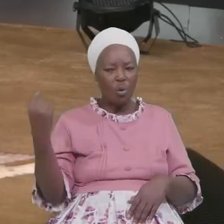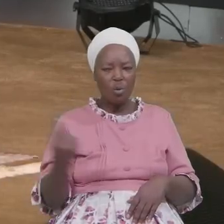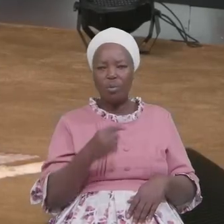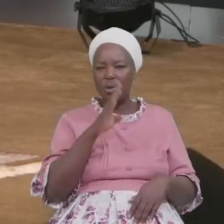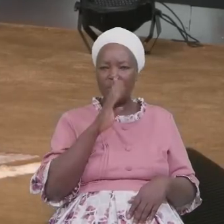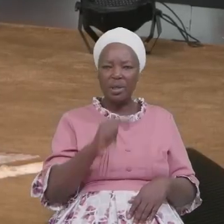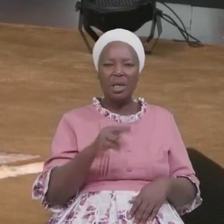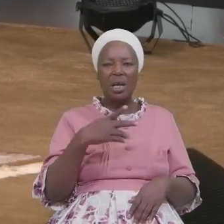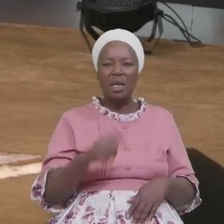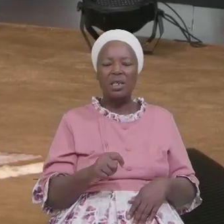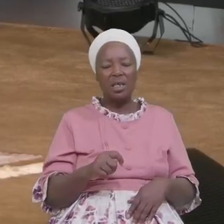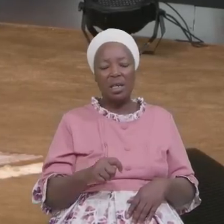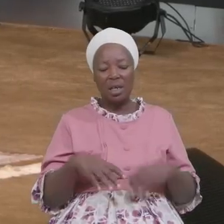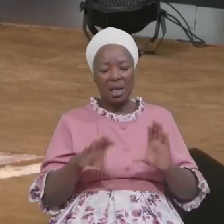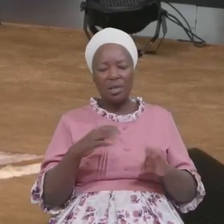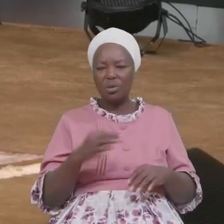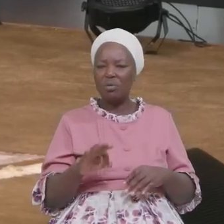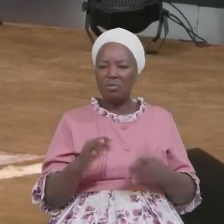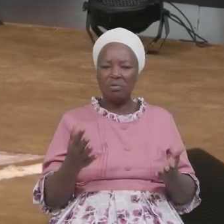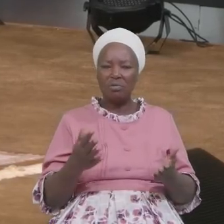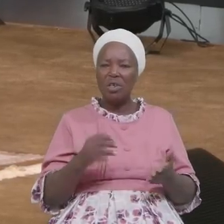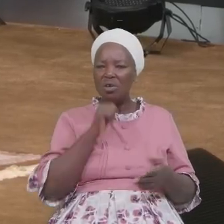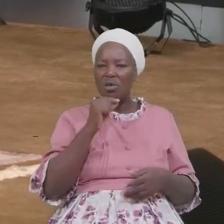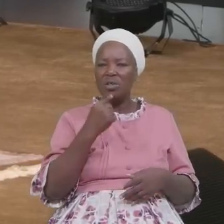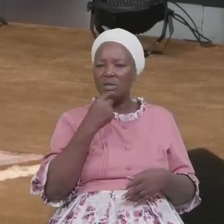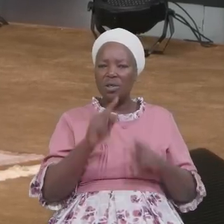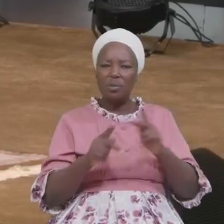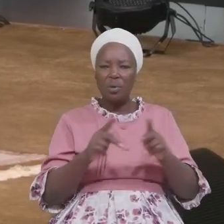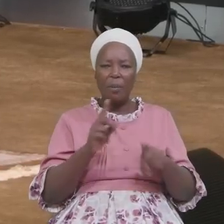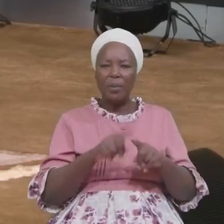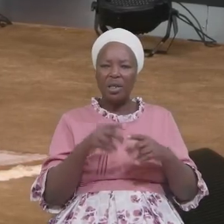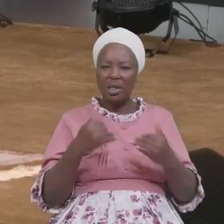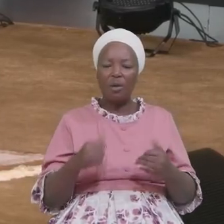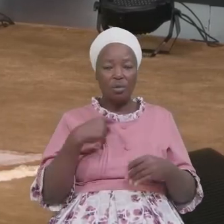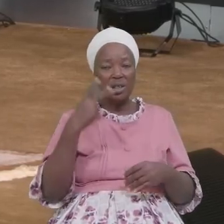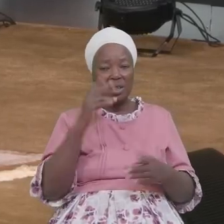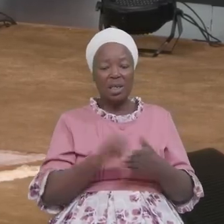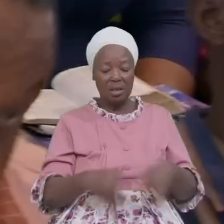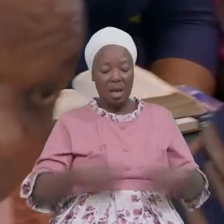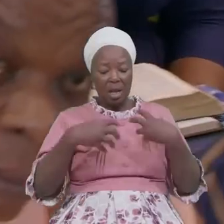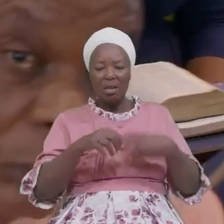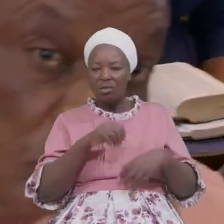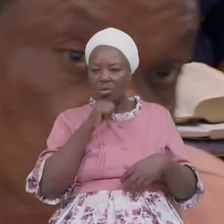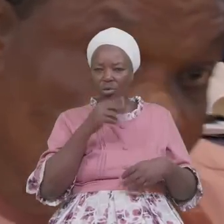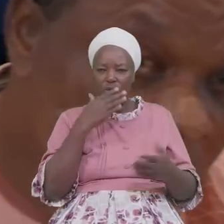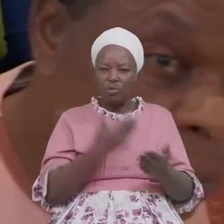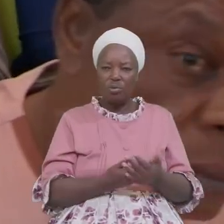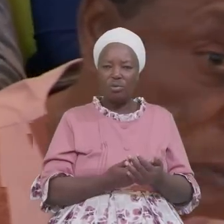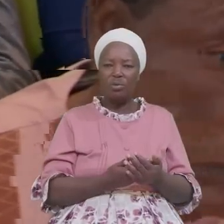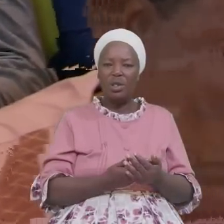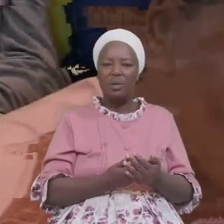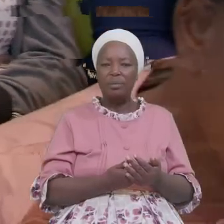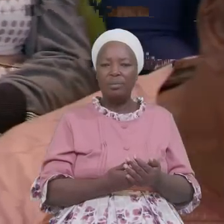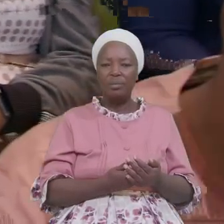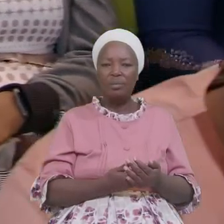class of angry people. But now we see that anger does not pay. Fury